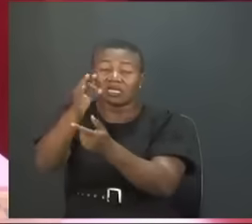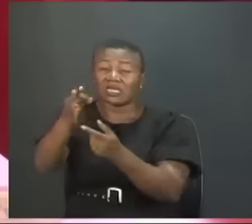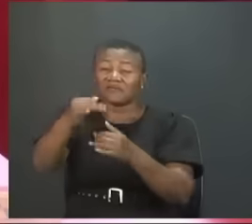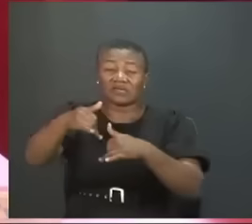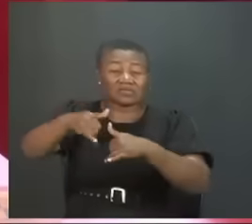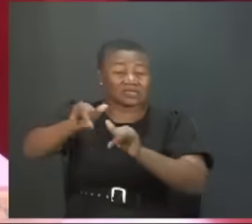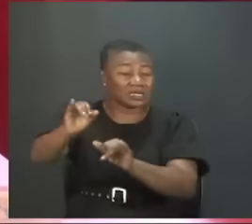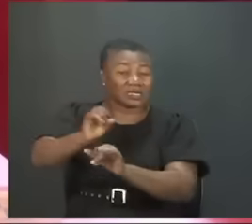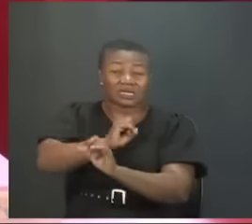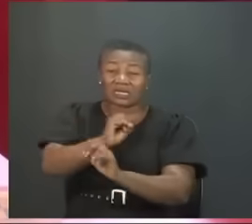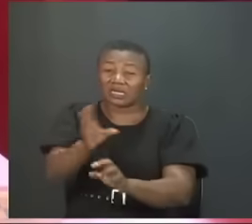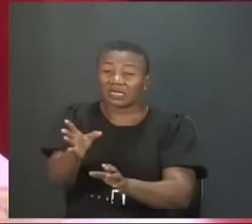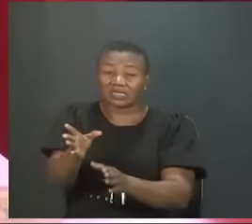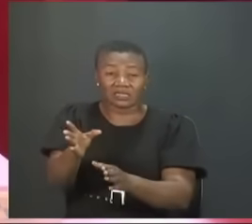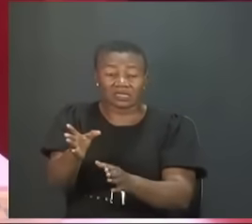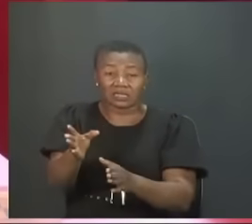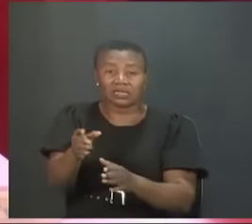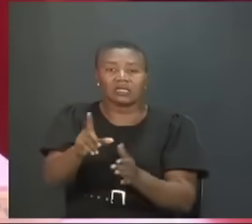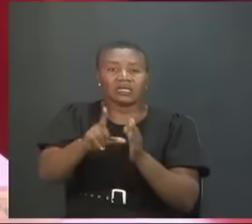Speaker,